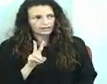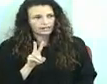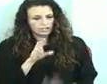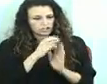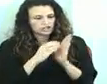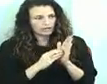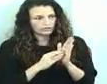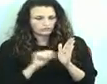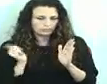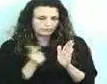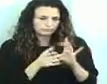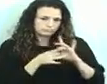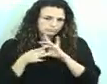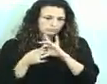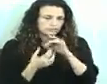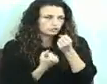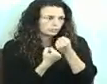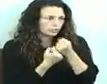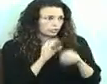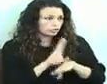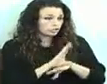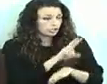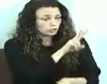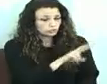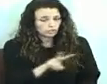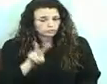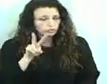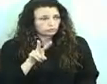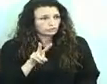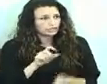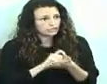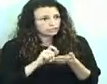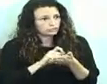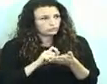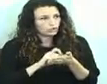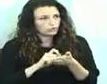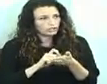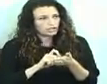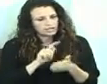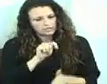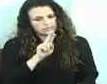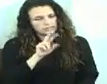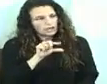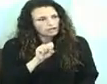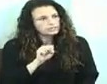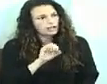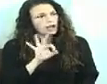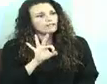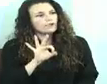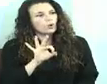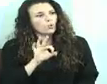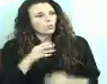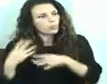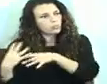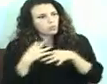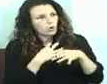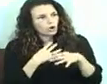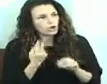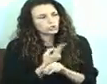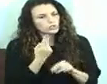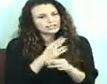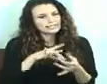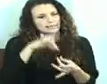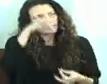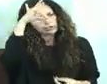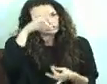State, and in 2002, authored Tugs of War, using the spiritual wisdom of the ages to get centered